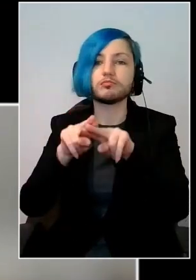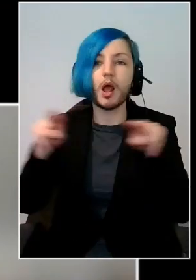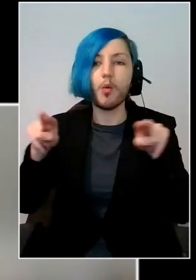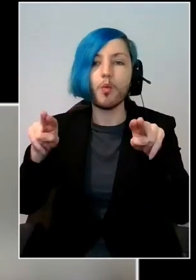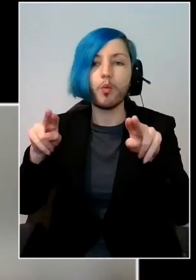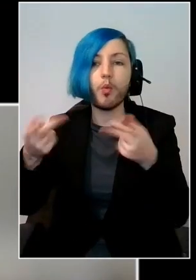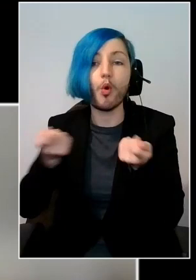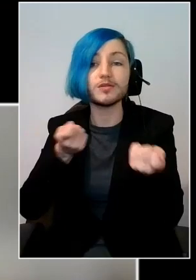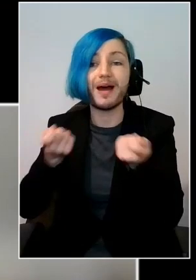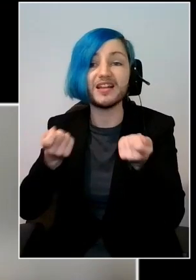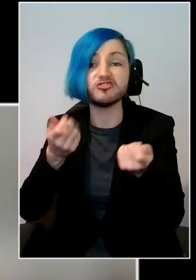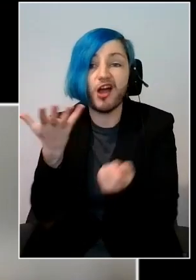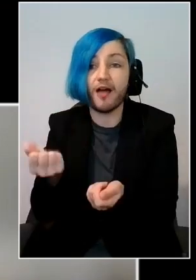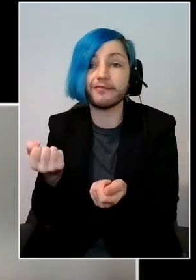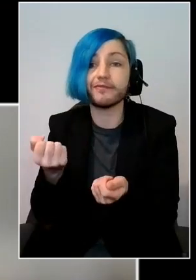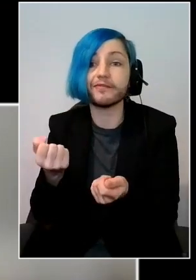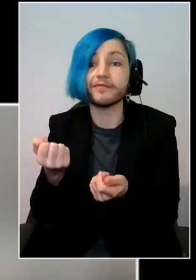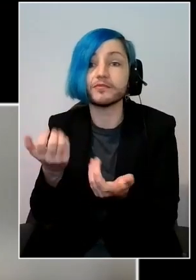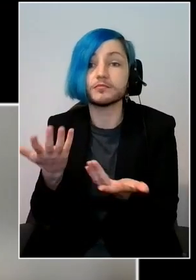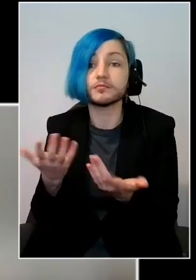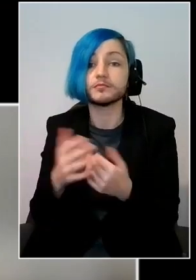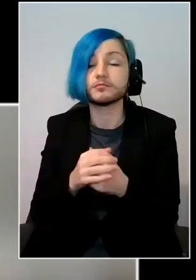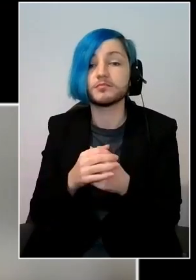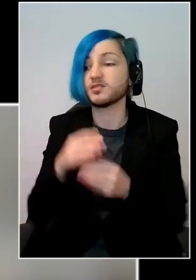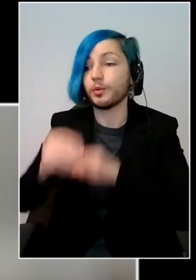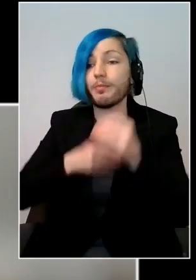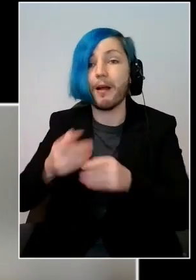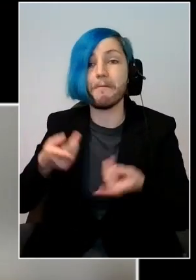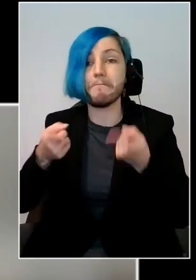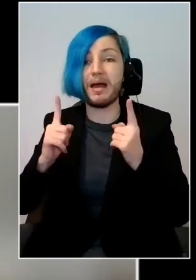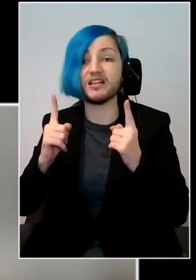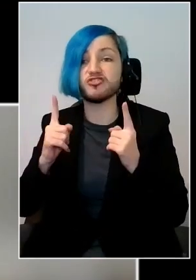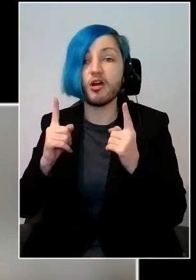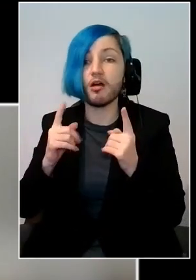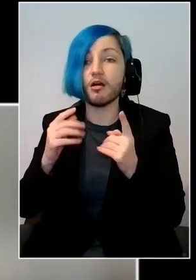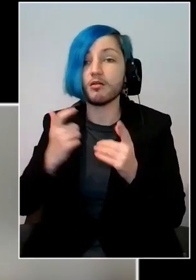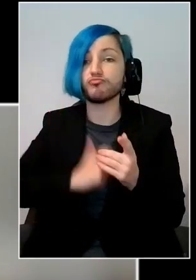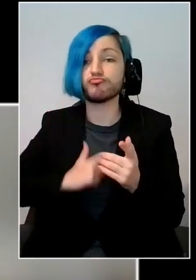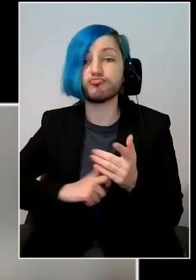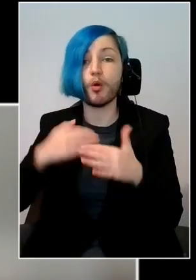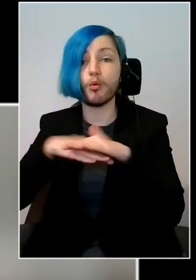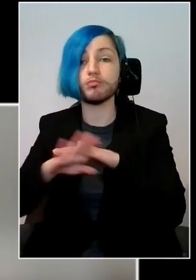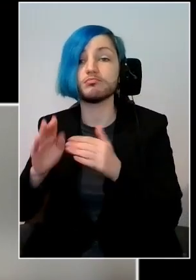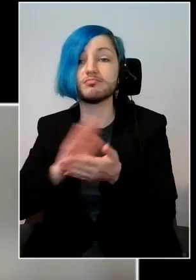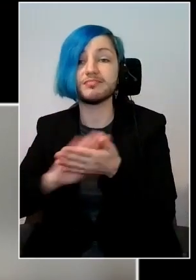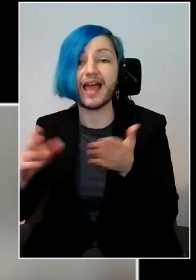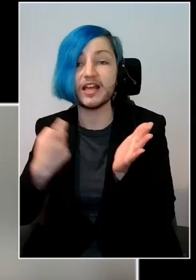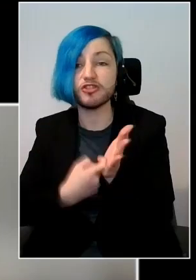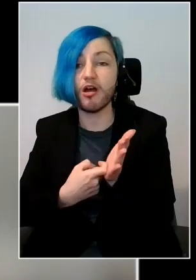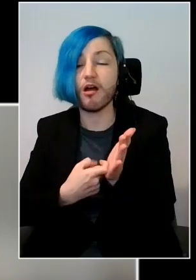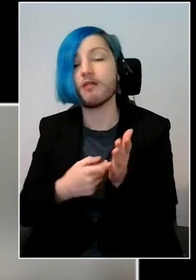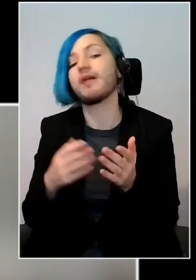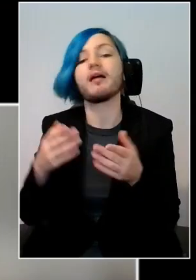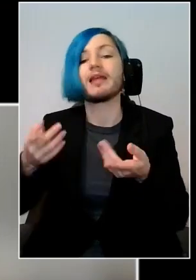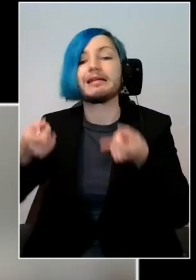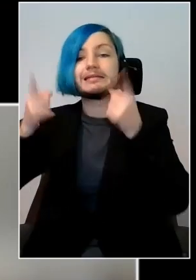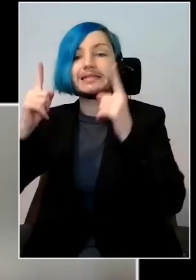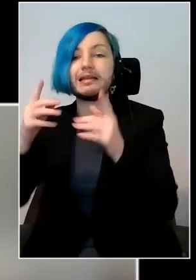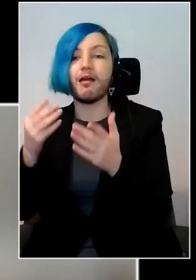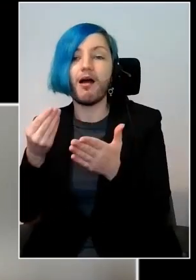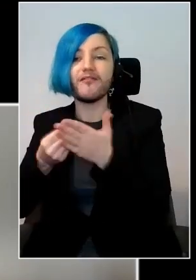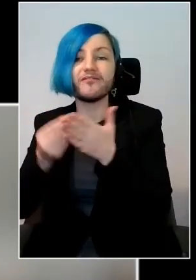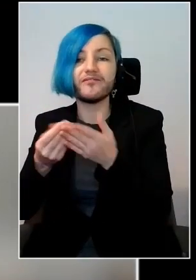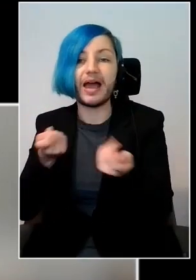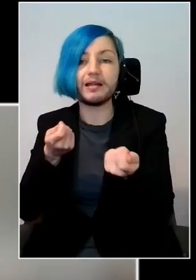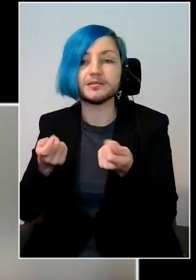the organisation, into management roles within HR, and senior managers within finance. So